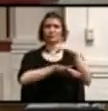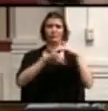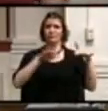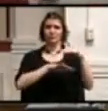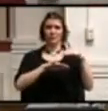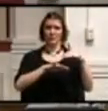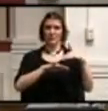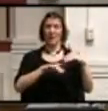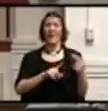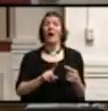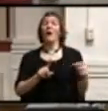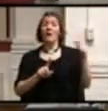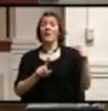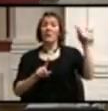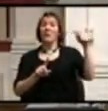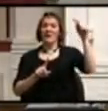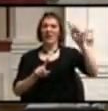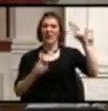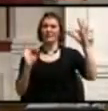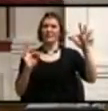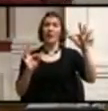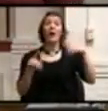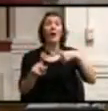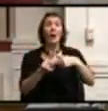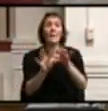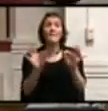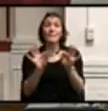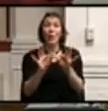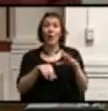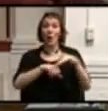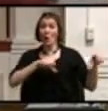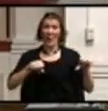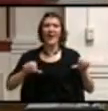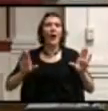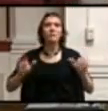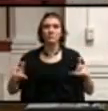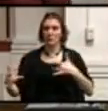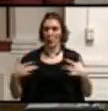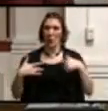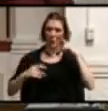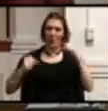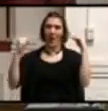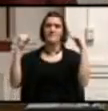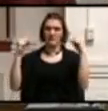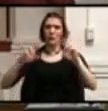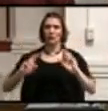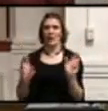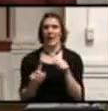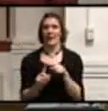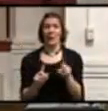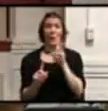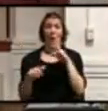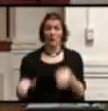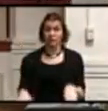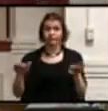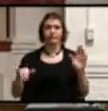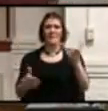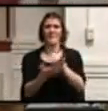withstand seismic event. It will, and having it up rather than at grade, any water issues. So